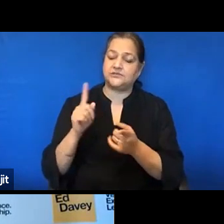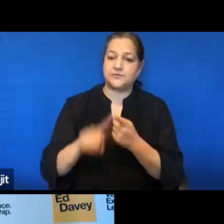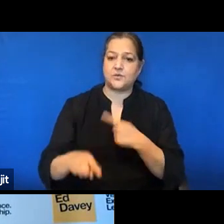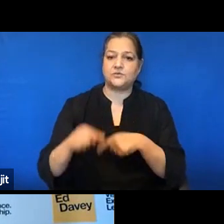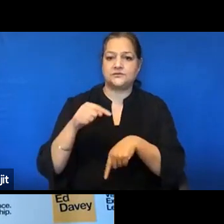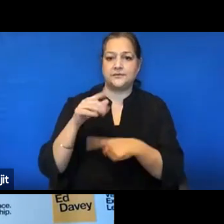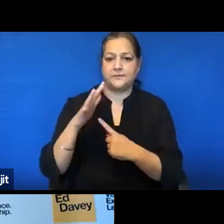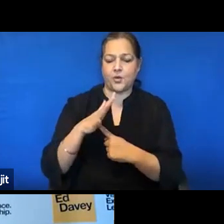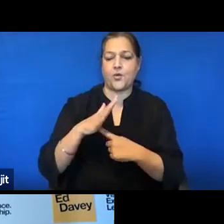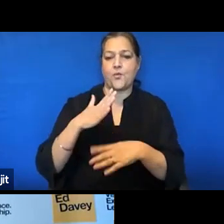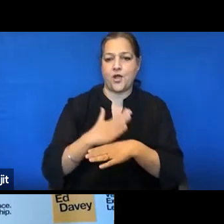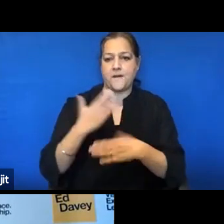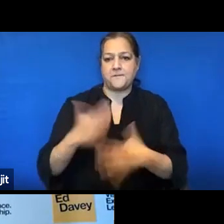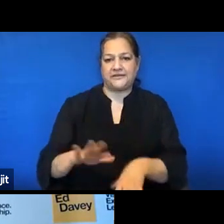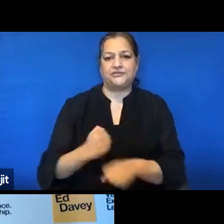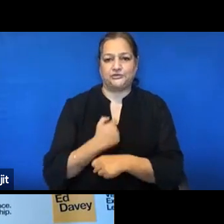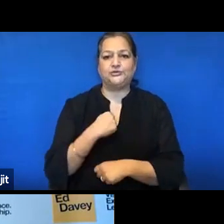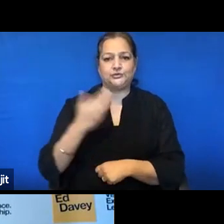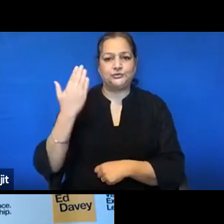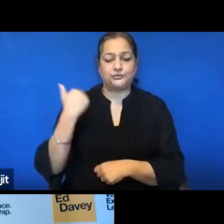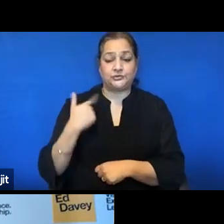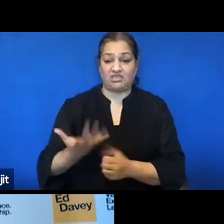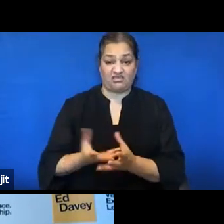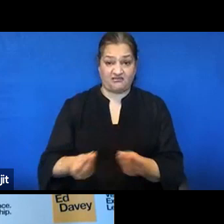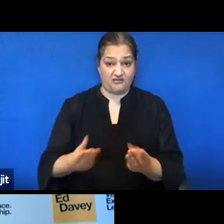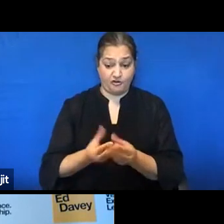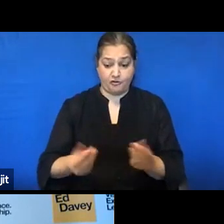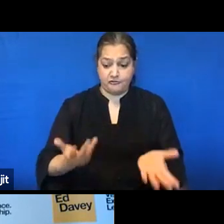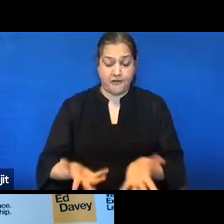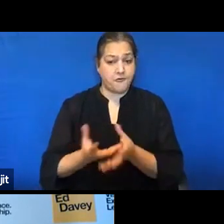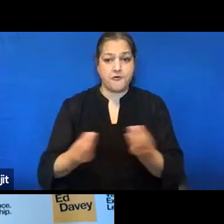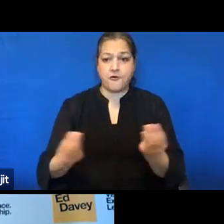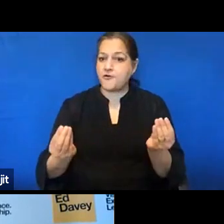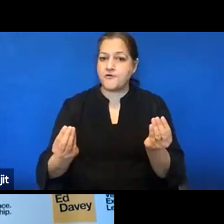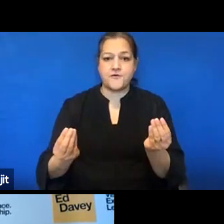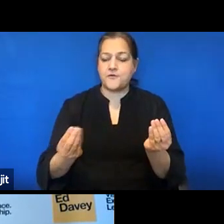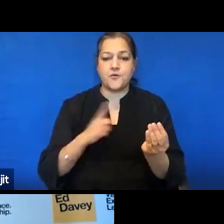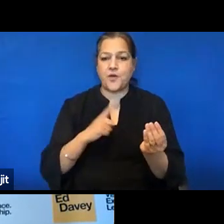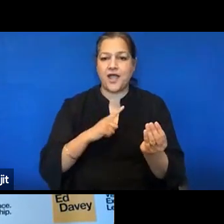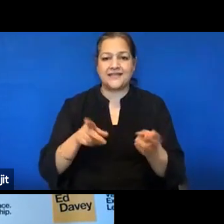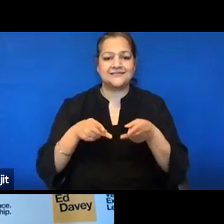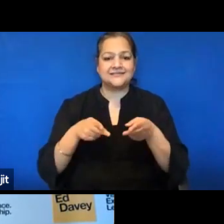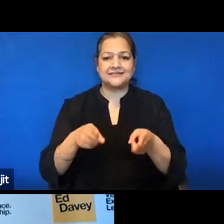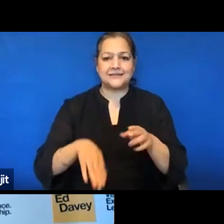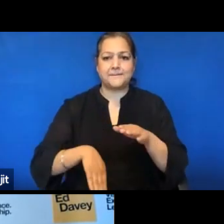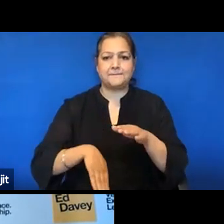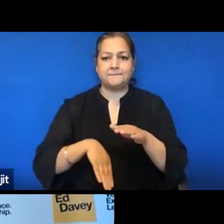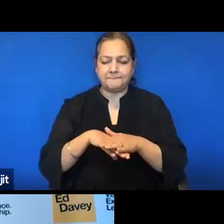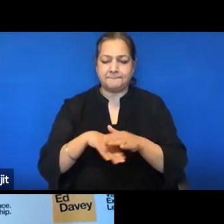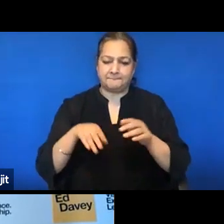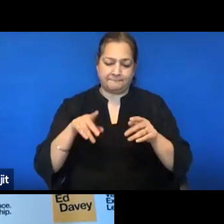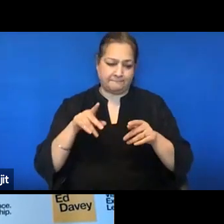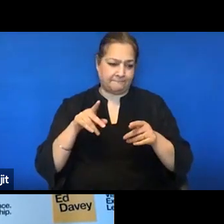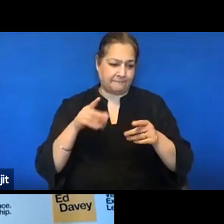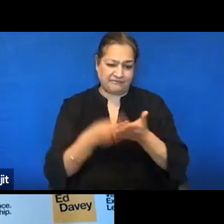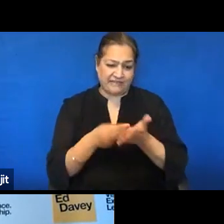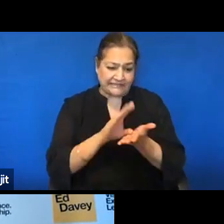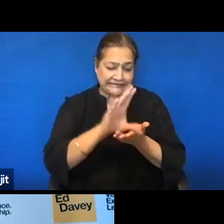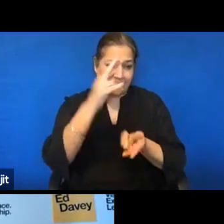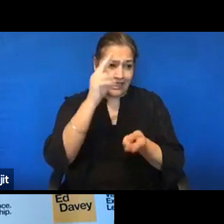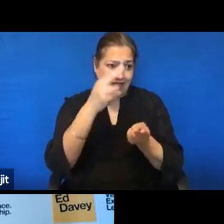did. And that's gone. It's gone from a system that is so cut to the bone in terms of funding